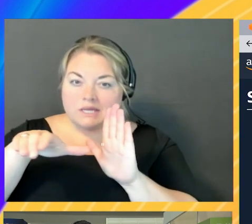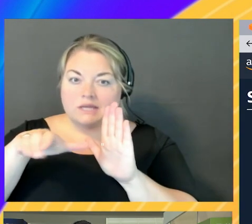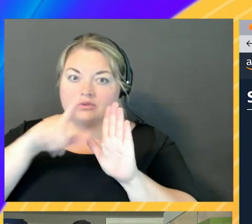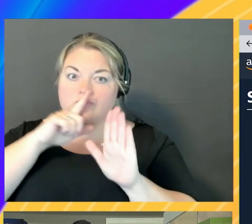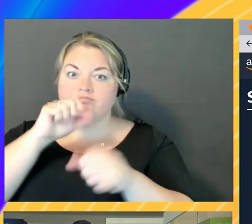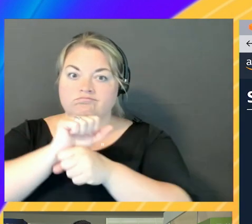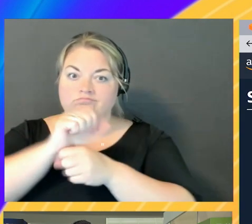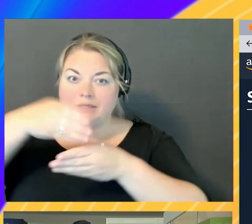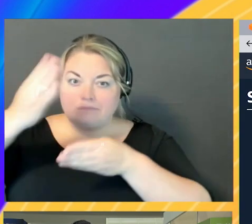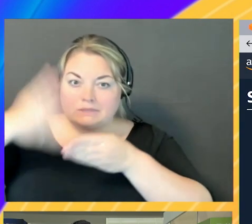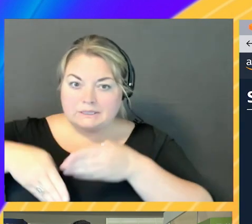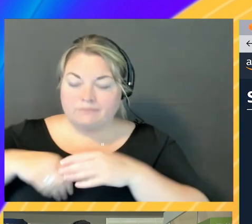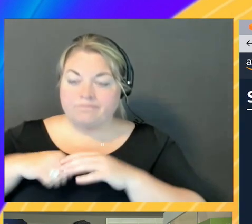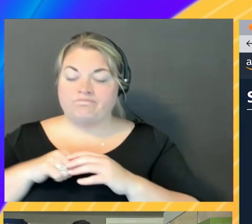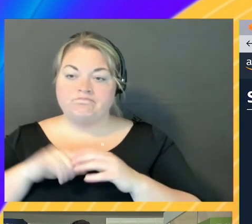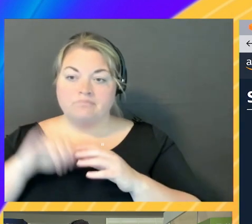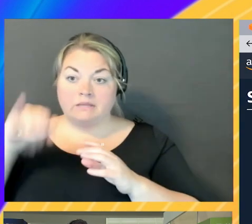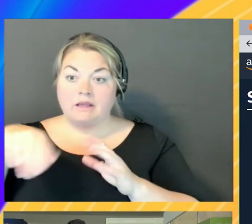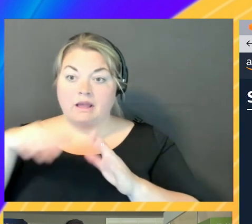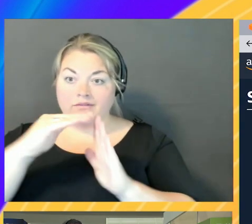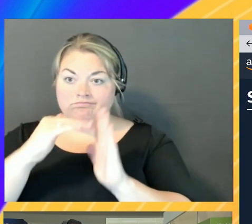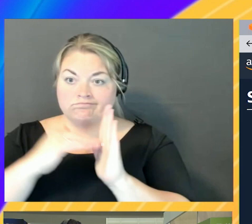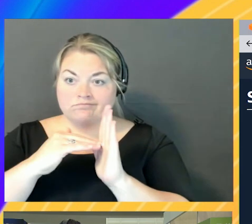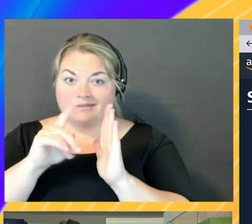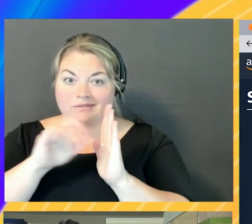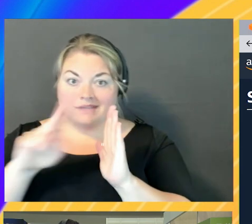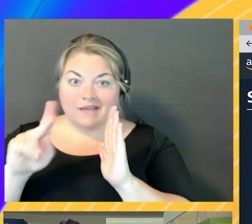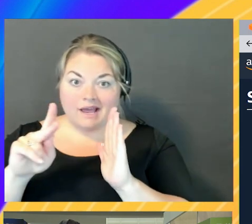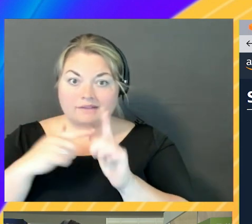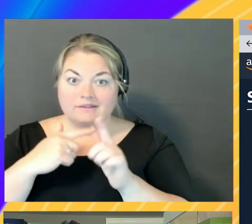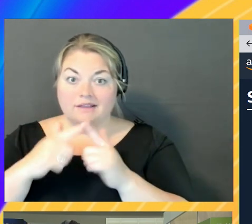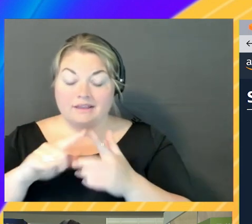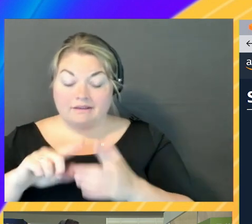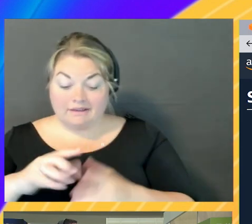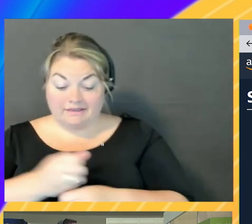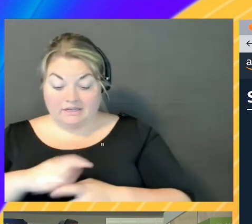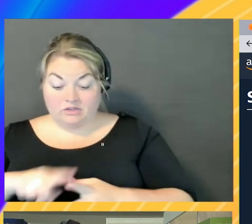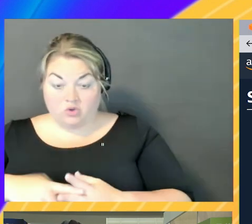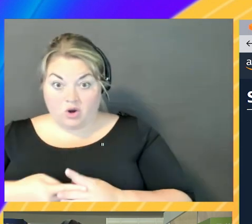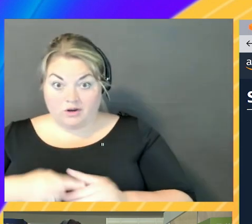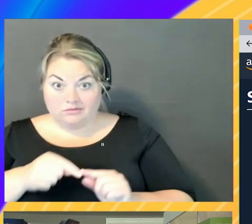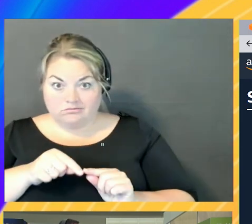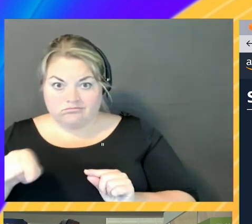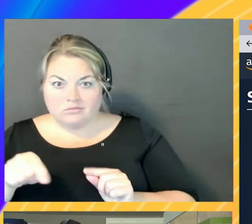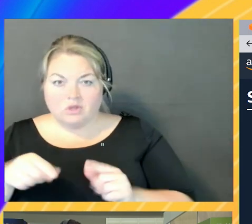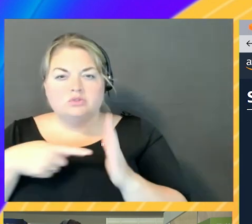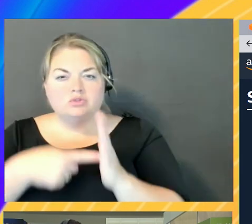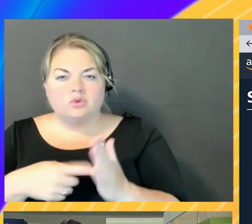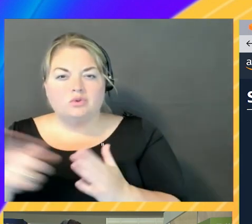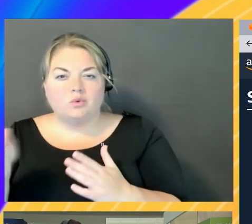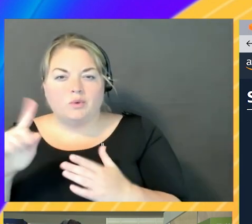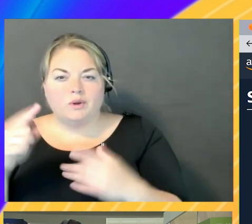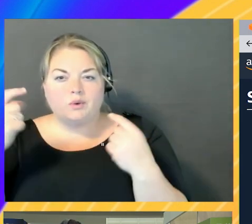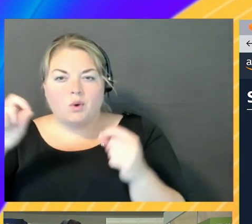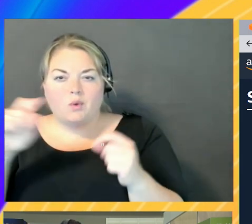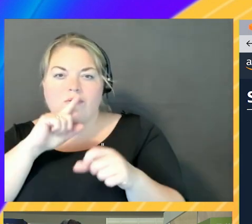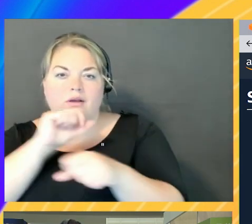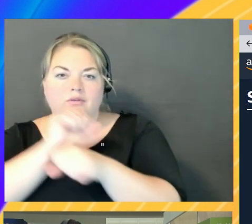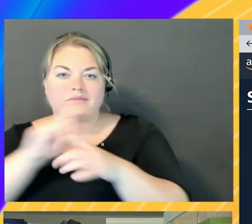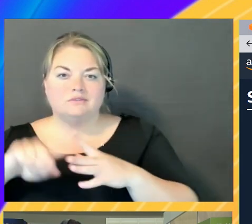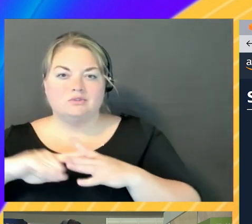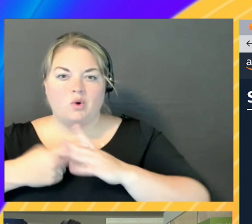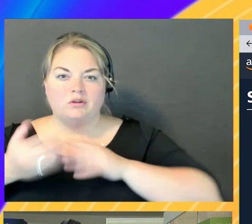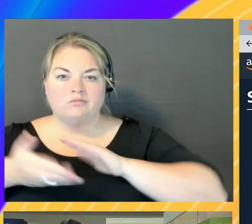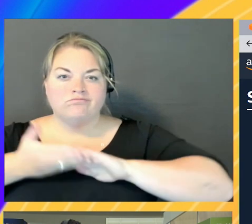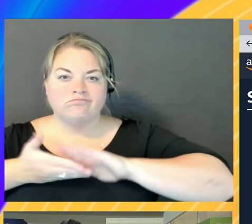So that's going to be under your task. And then getting started kind of points you in the direction that you need to go to actually get started. There are some